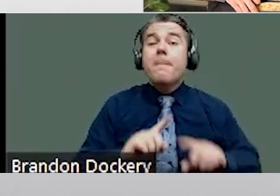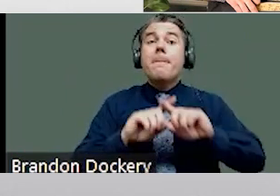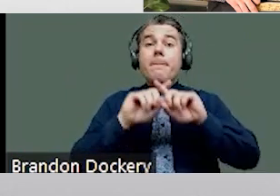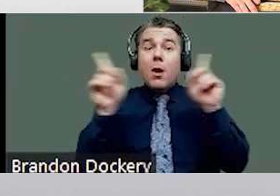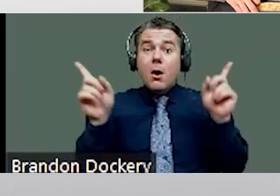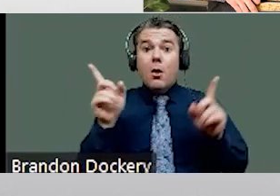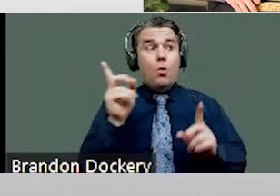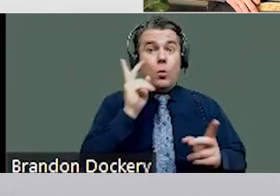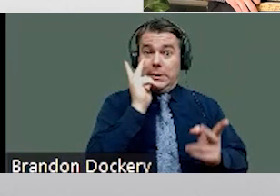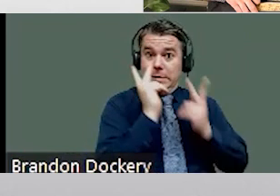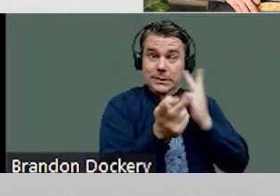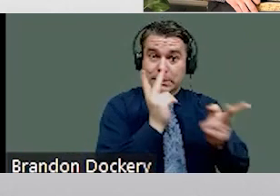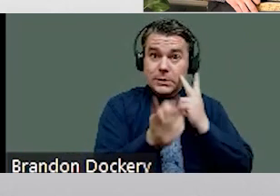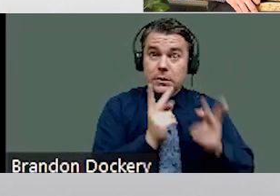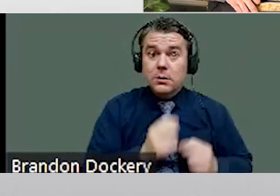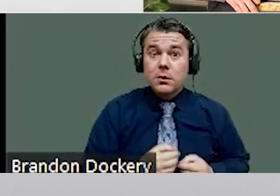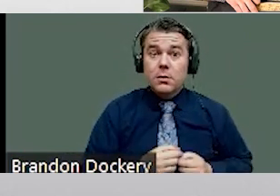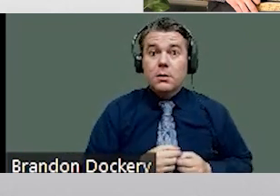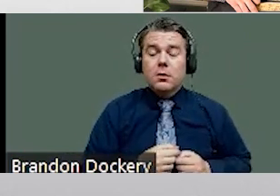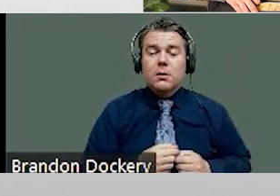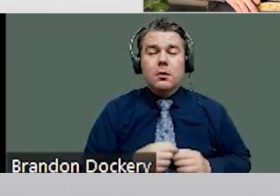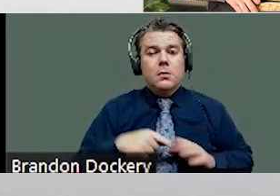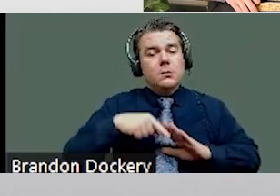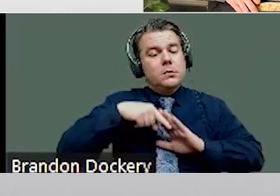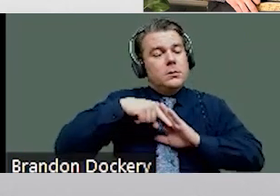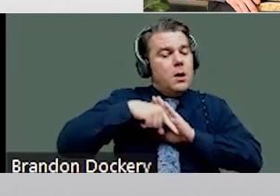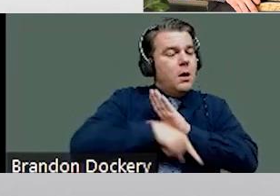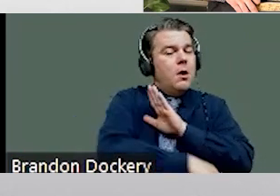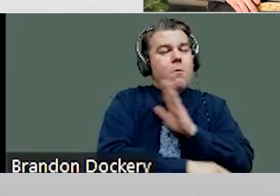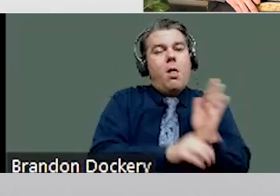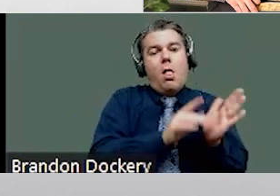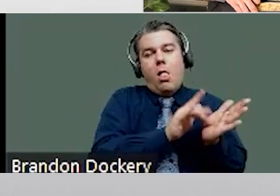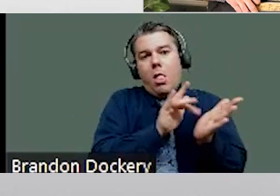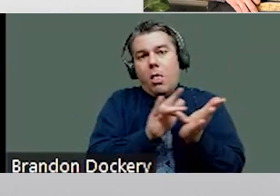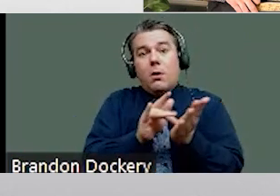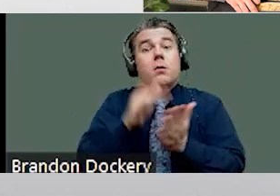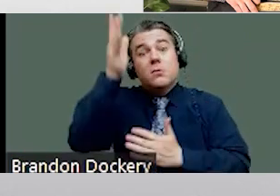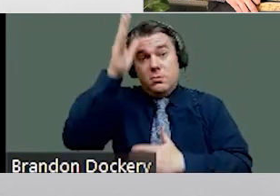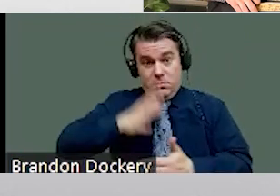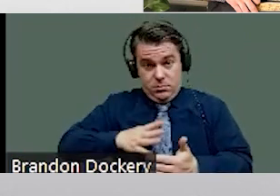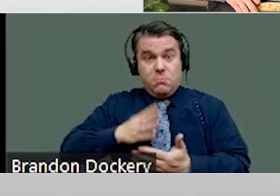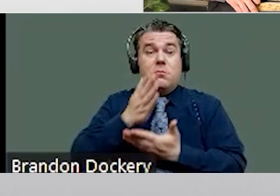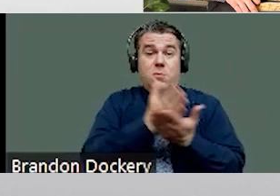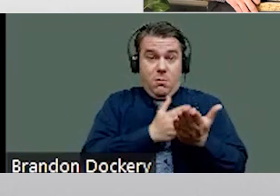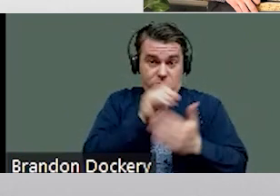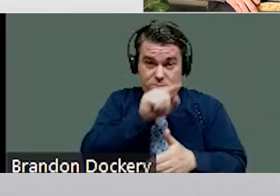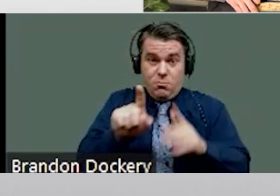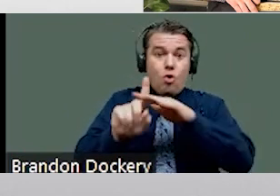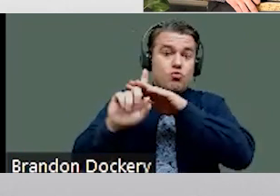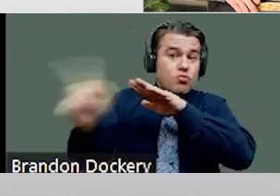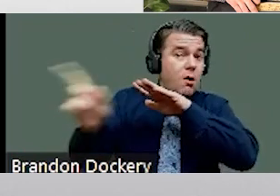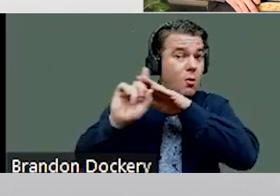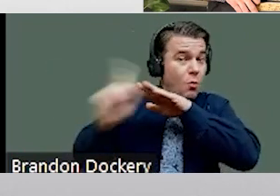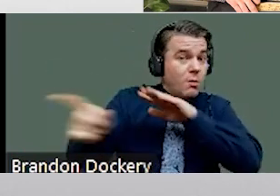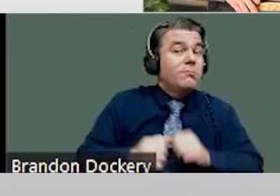But what we see then are deep abuses. Some of the men would run away from Henry's